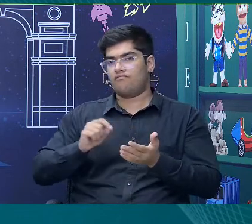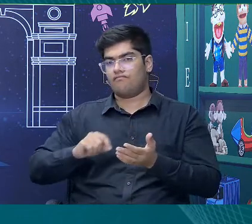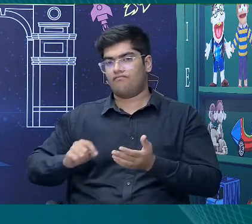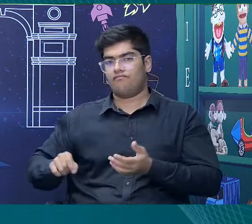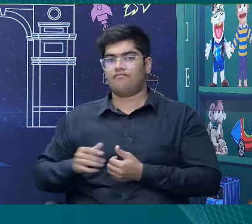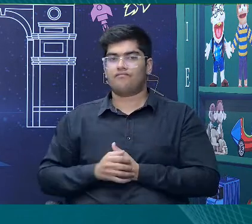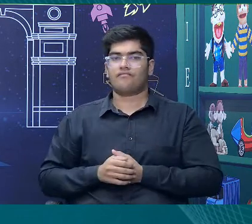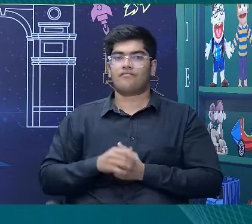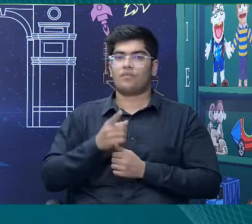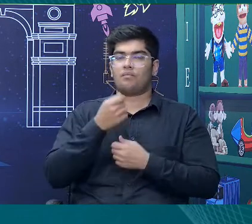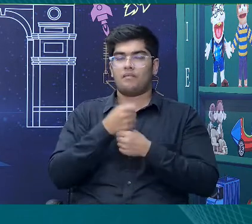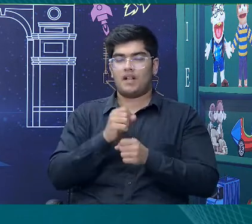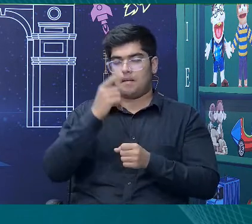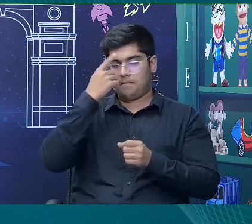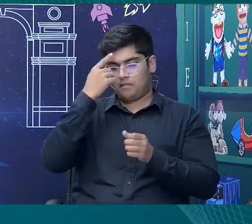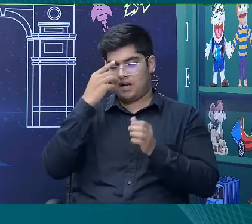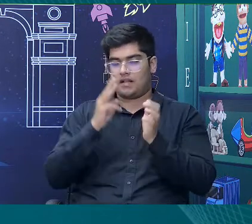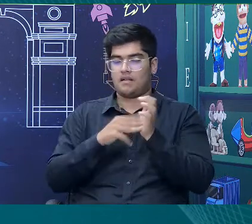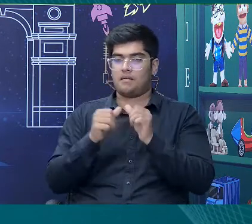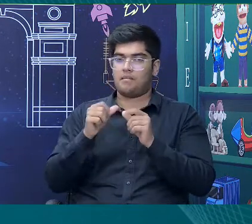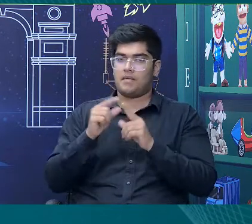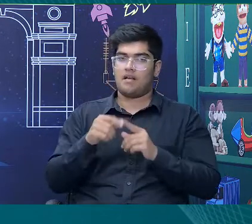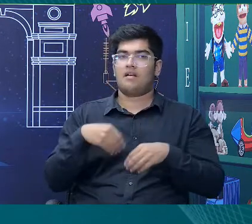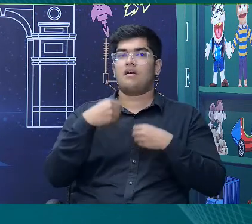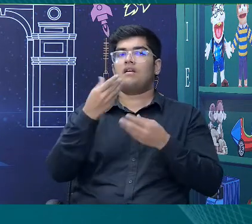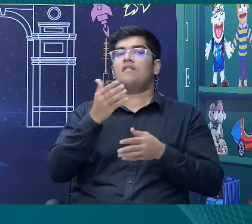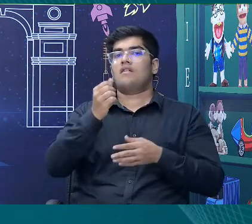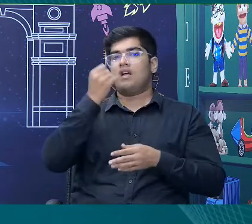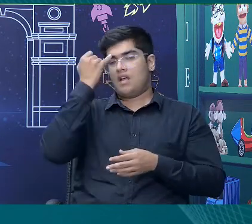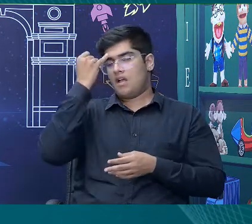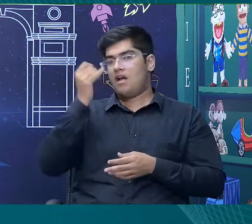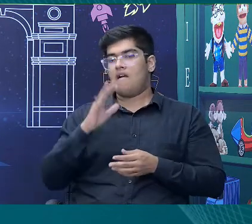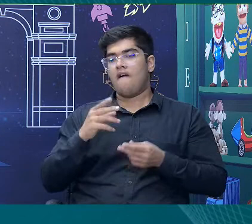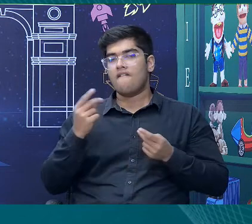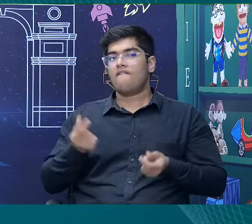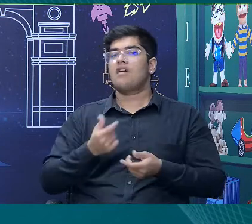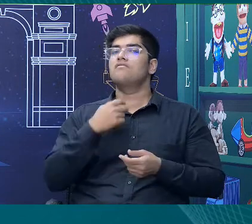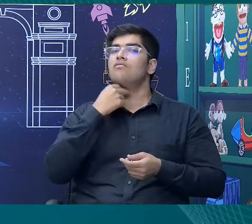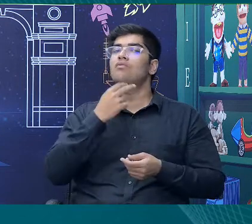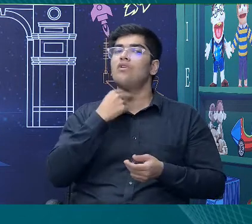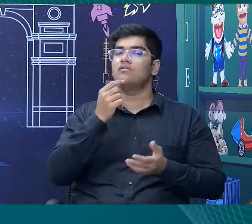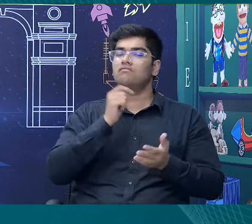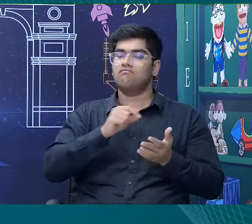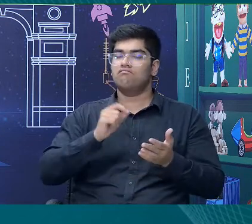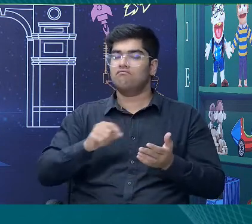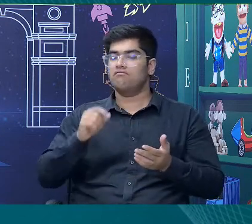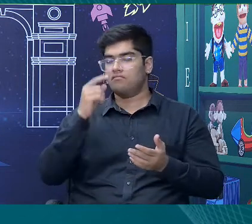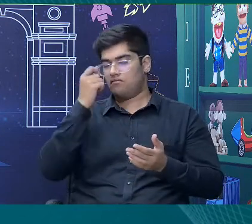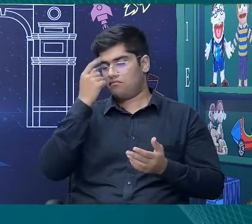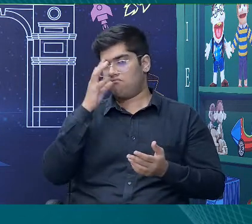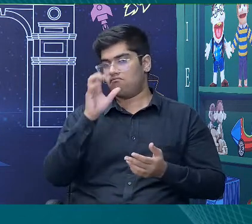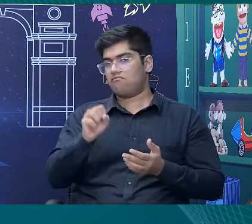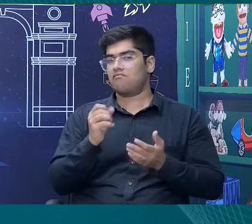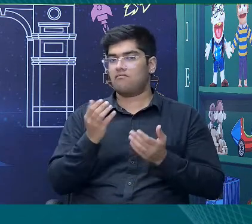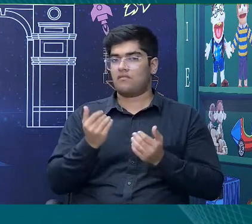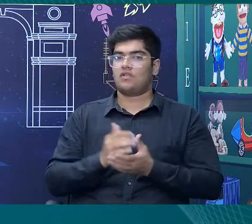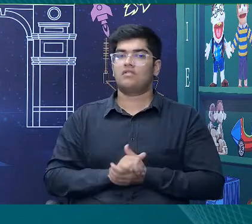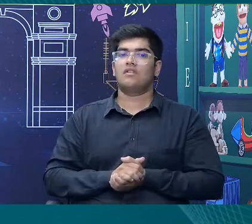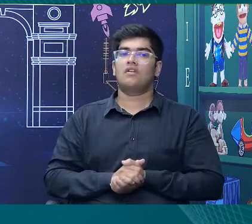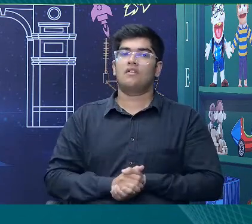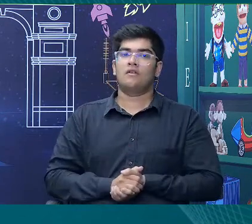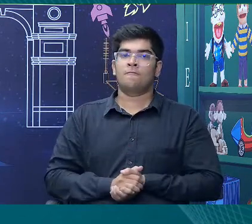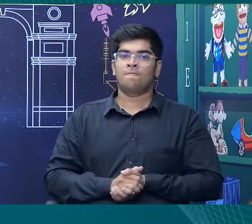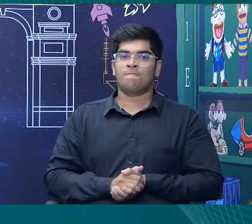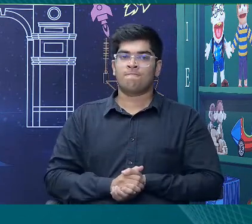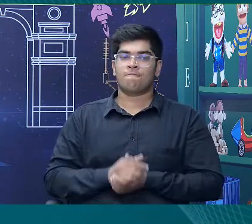Drawing a mind map gives them a lot of vocabulary immediately, so that helps. So, you know, you could start with all the